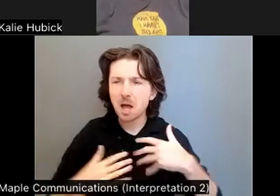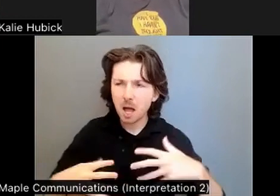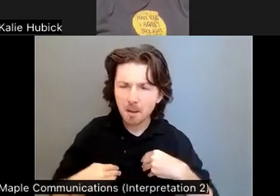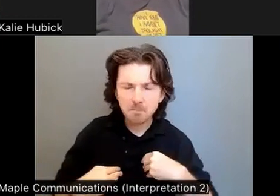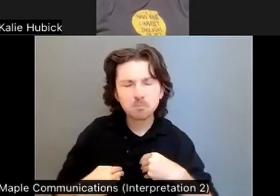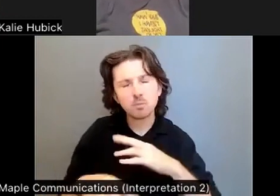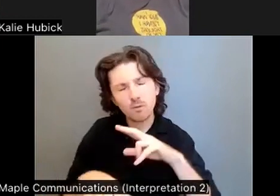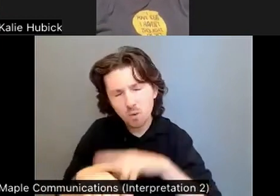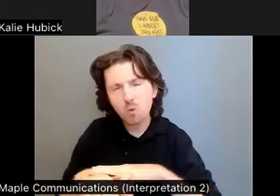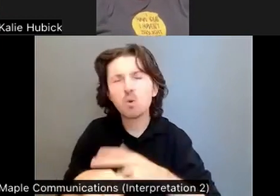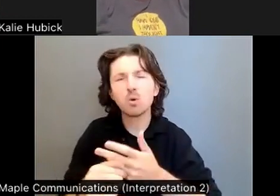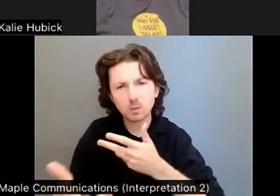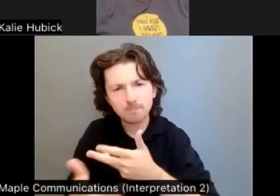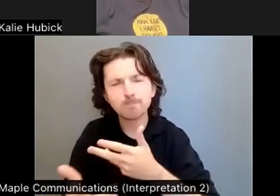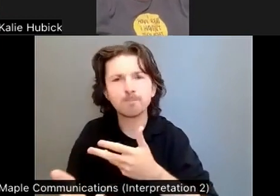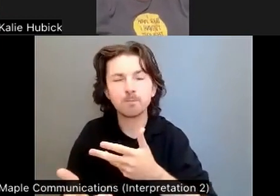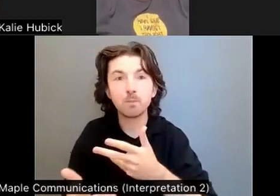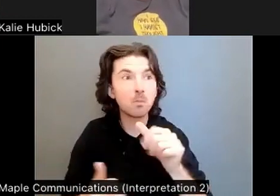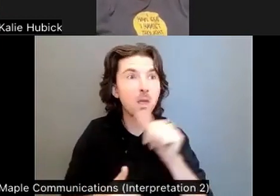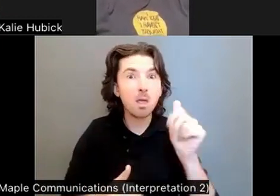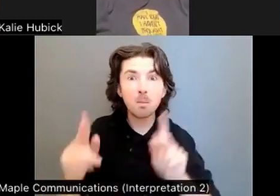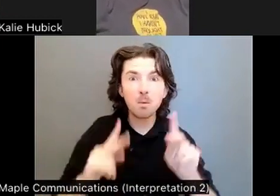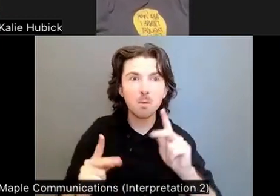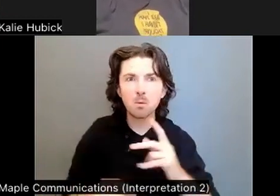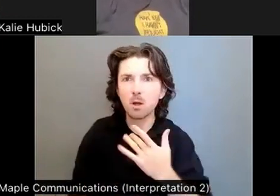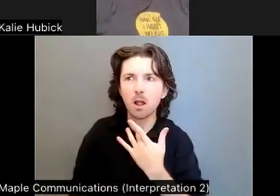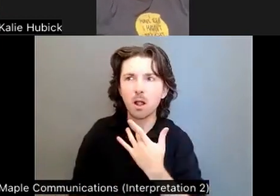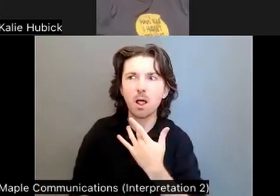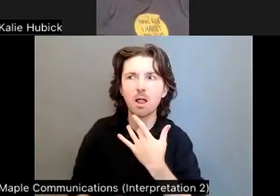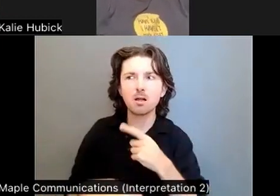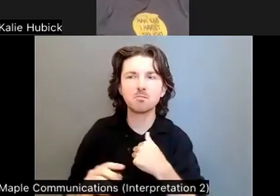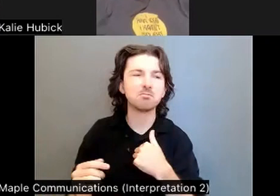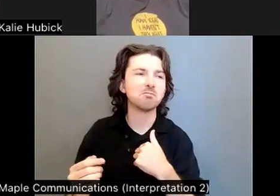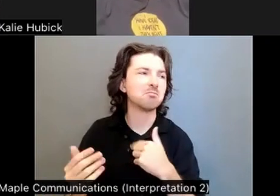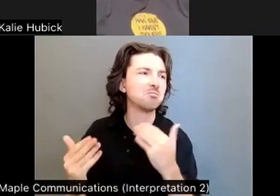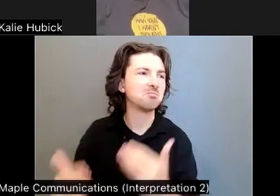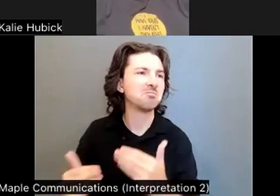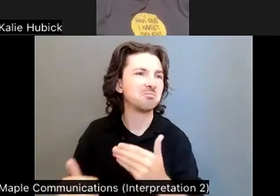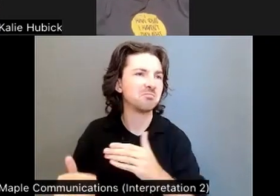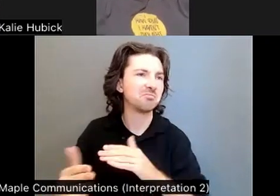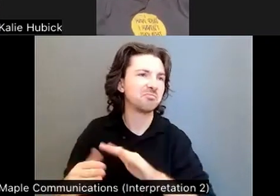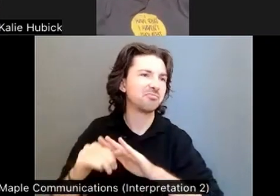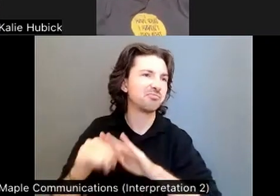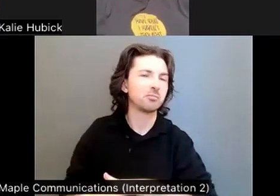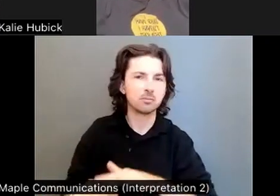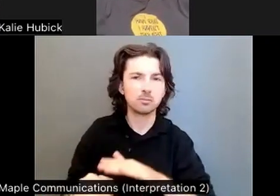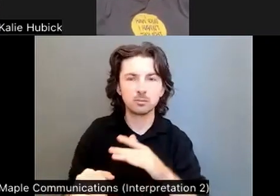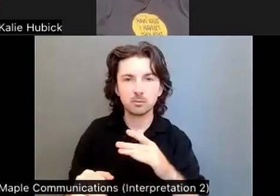to record that they've denied something that is requested and that is actually